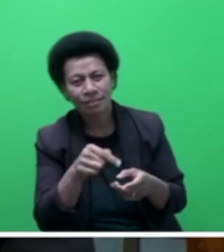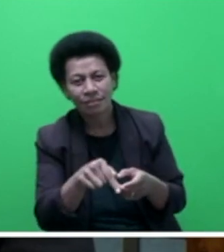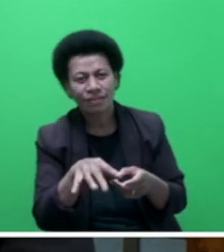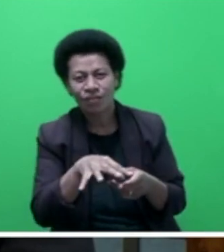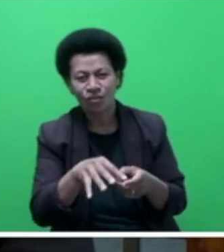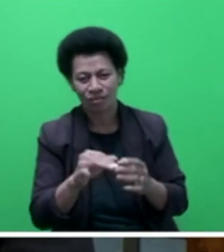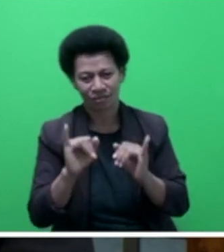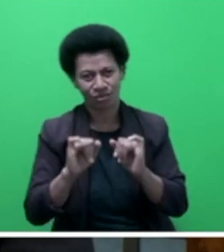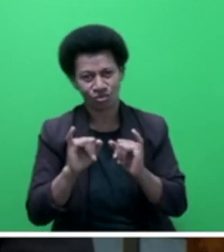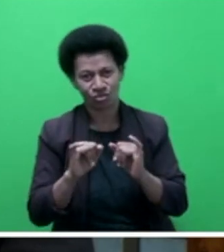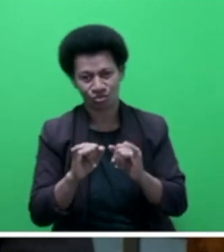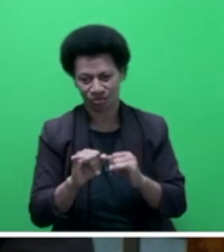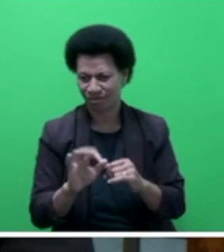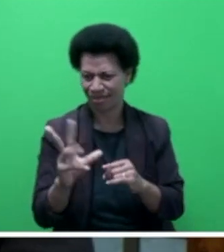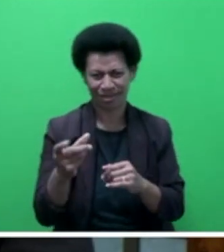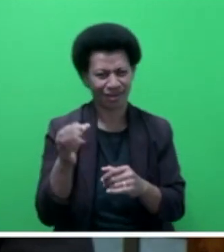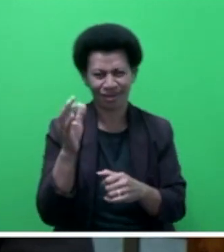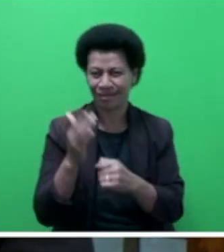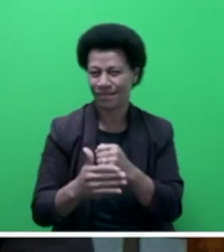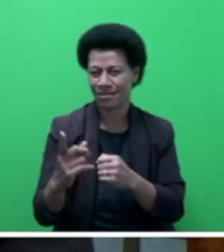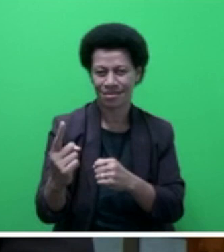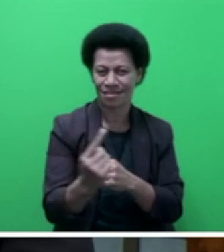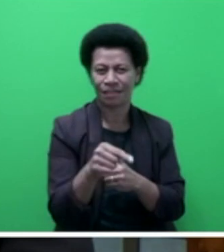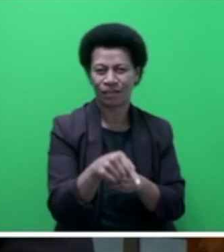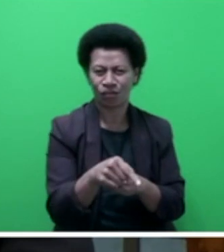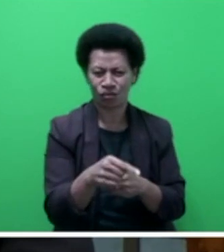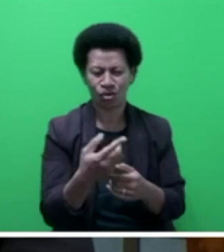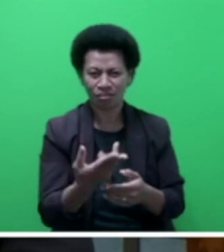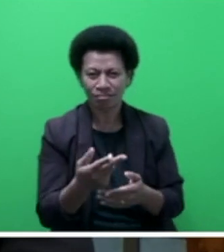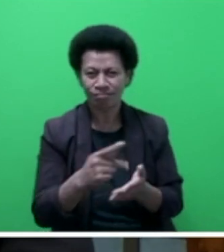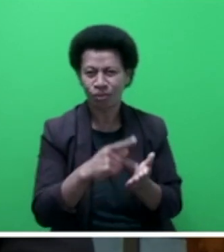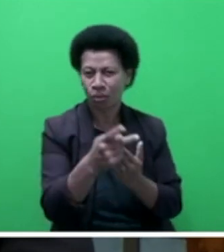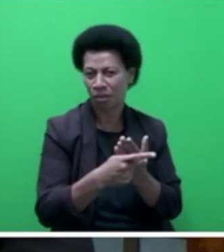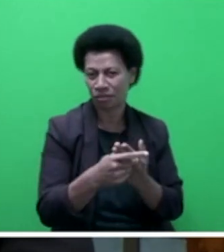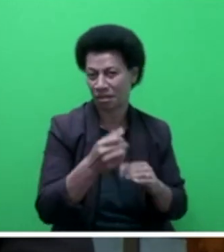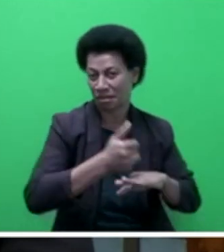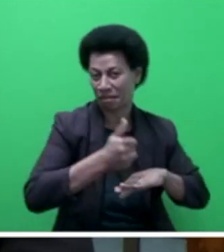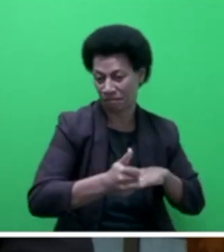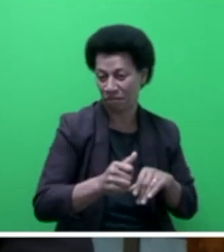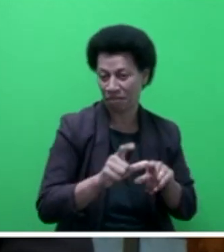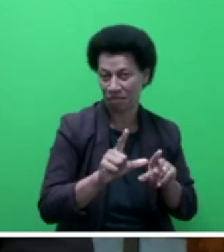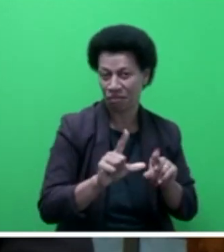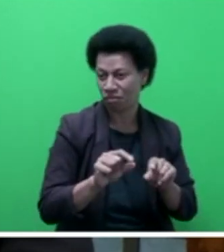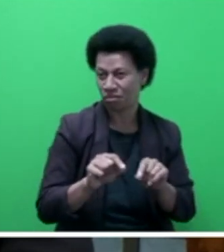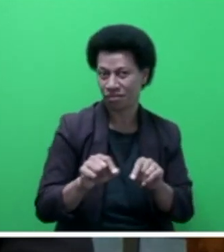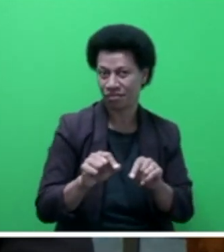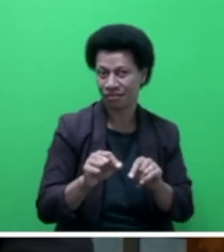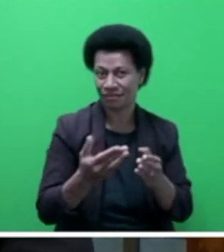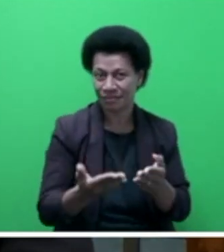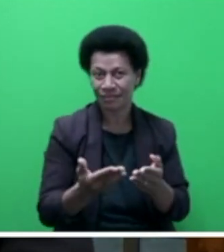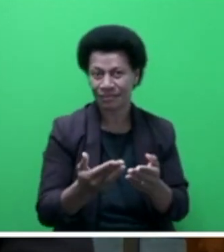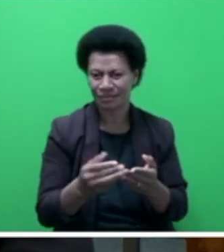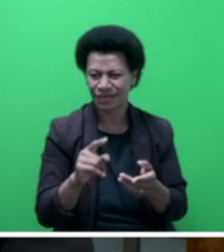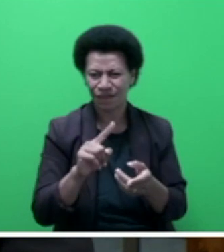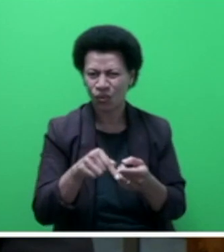these issues when they don't even turn up to initiatives where government is working in conjunction with critical